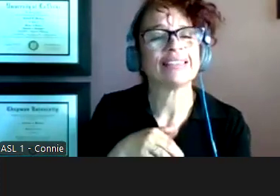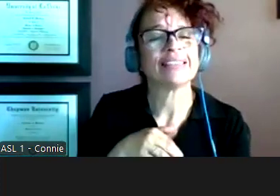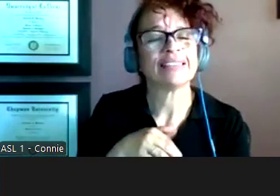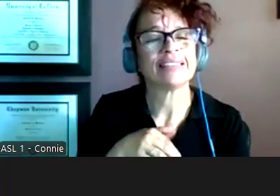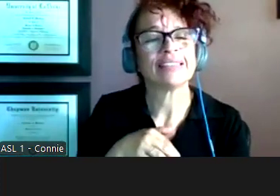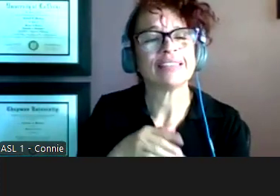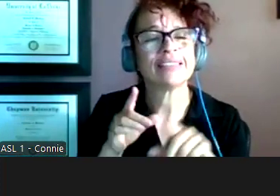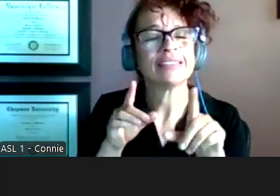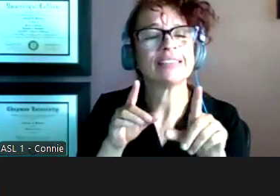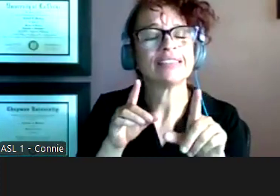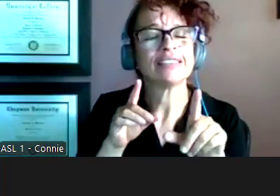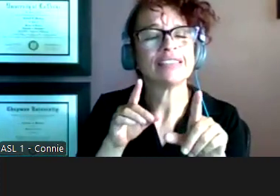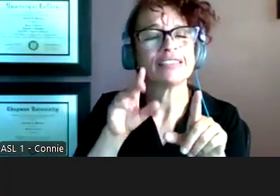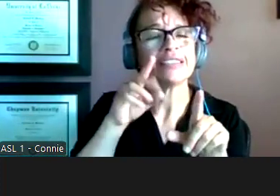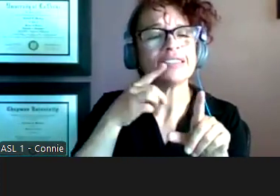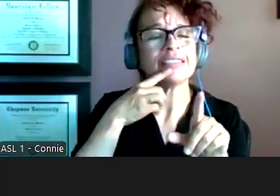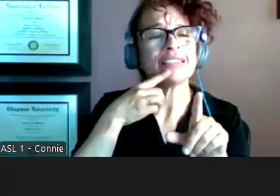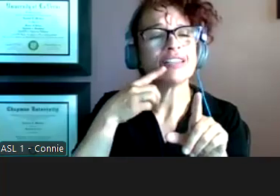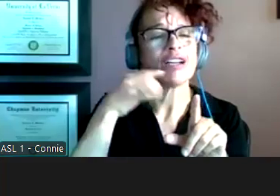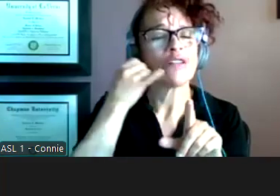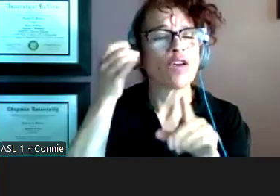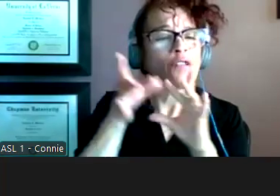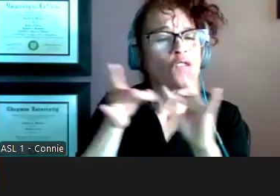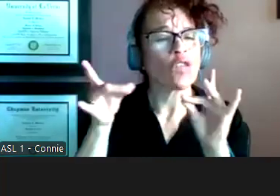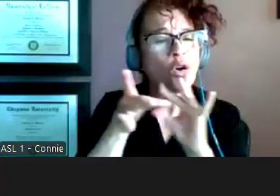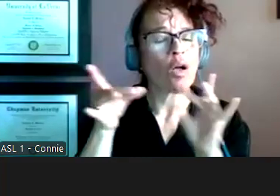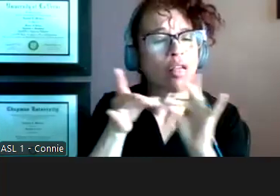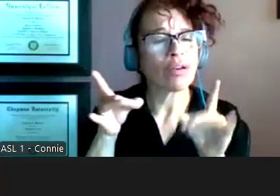Thank you, Andrea. And Michelle, do you want to make a final comment and